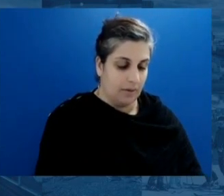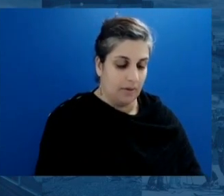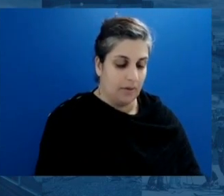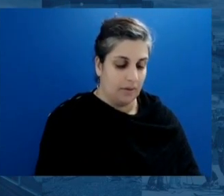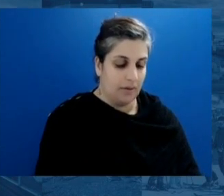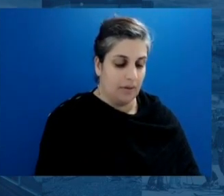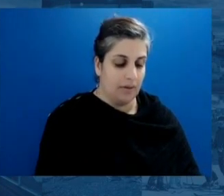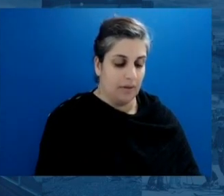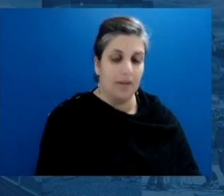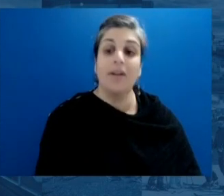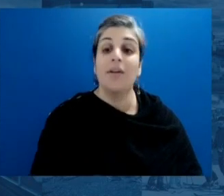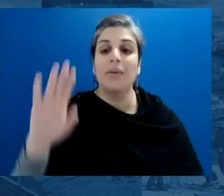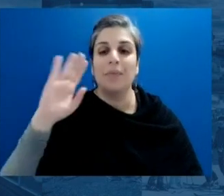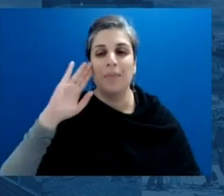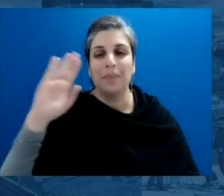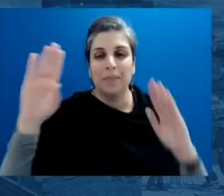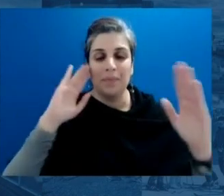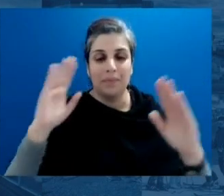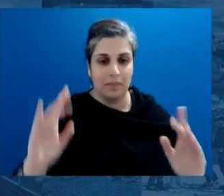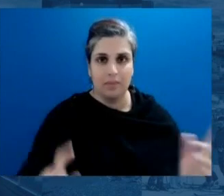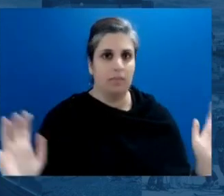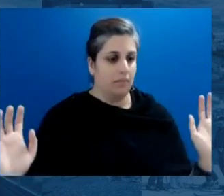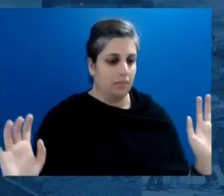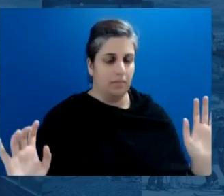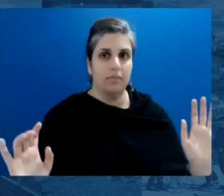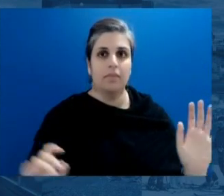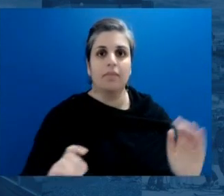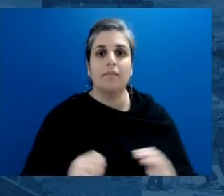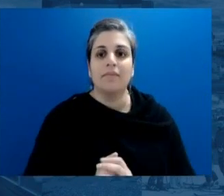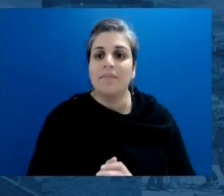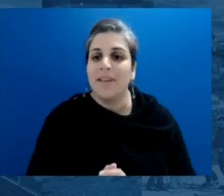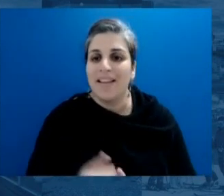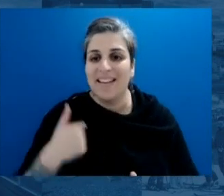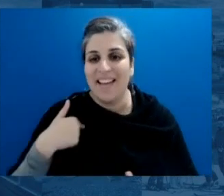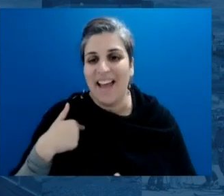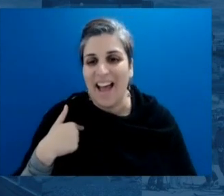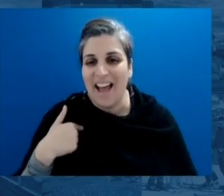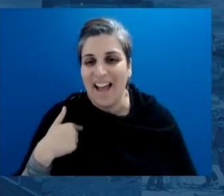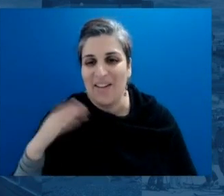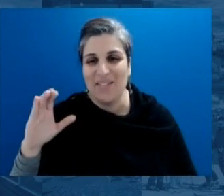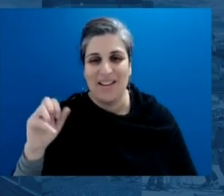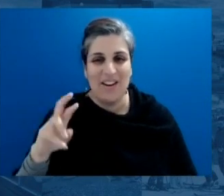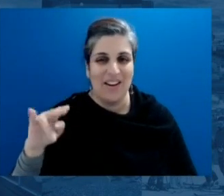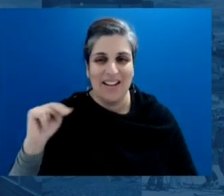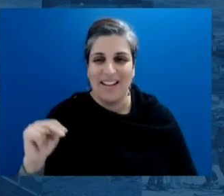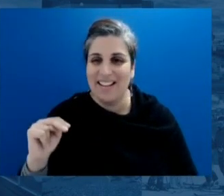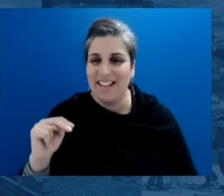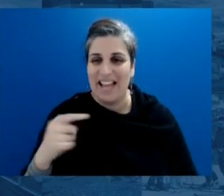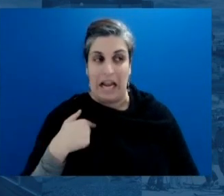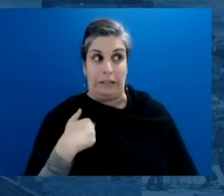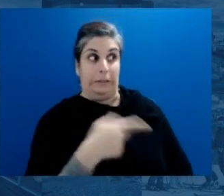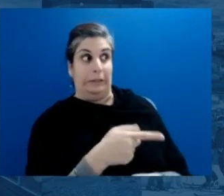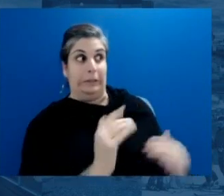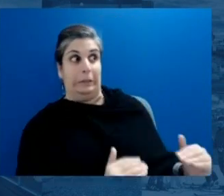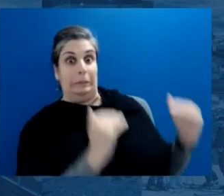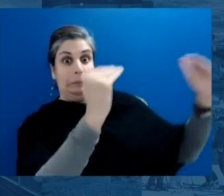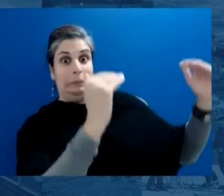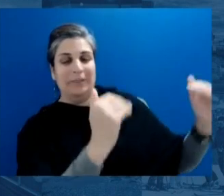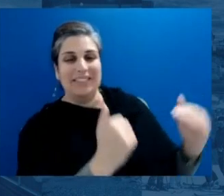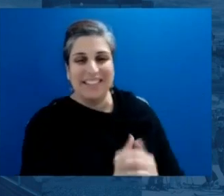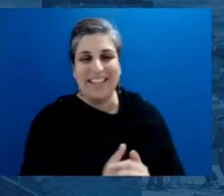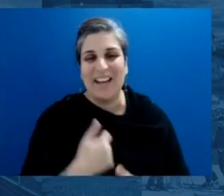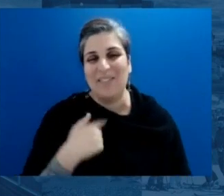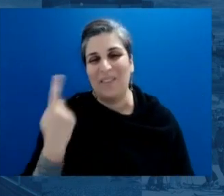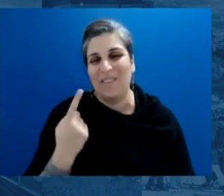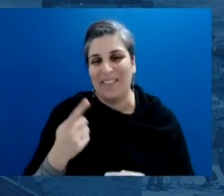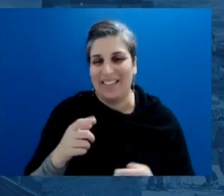Hey everyone, I'm Carolyn Coffey. I'm actually, you gave me a promotion. I'm only Director of Litigation for Economic Justice at Mobilization for Justice, but I'm